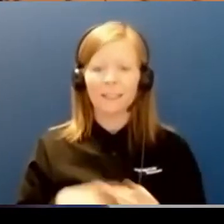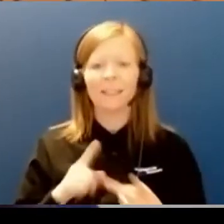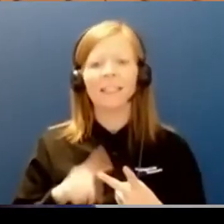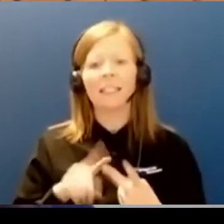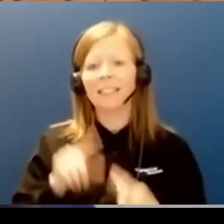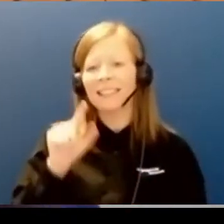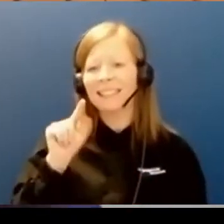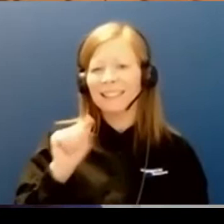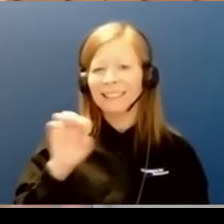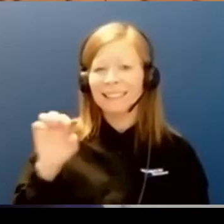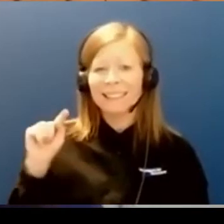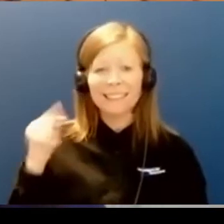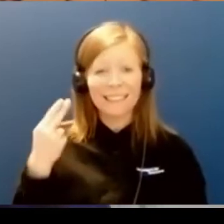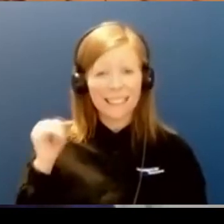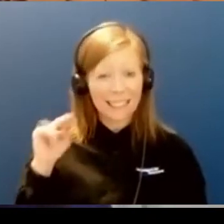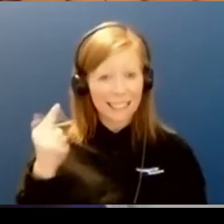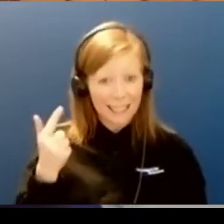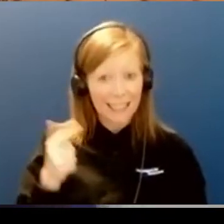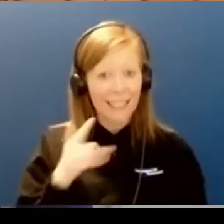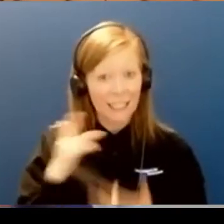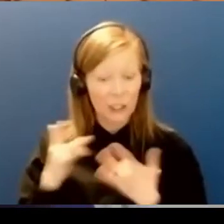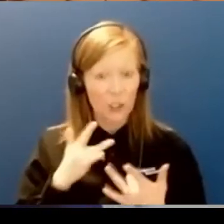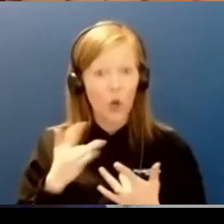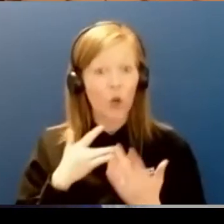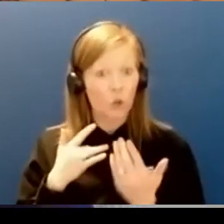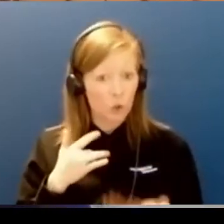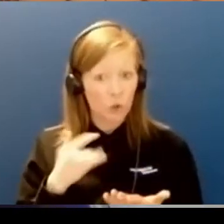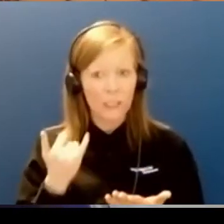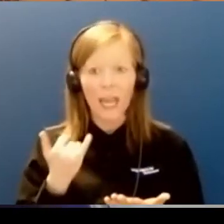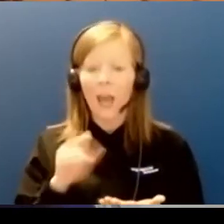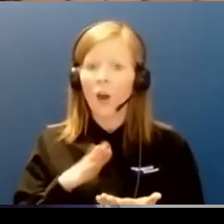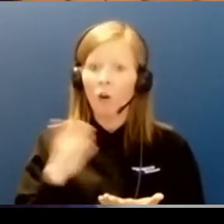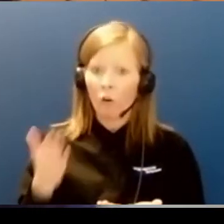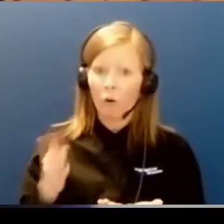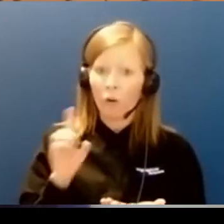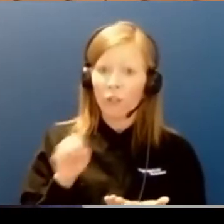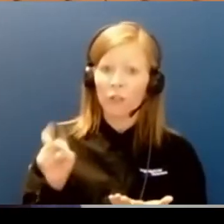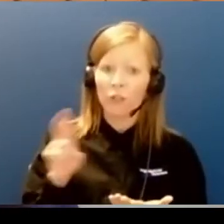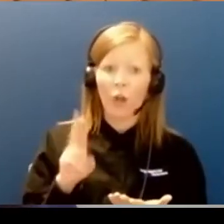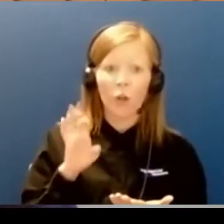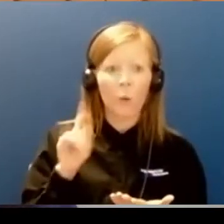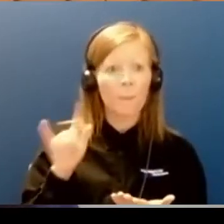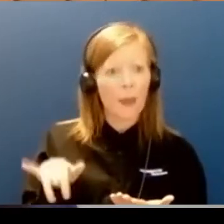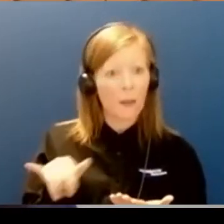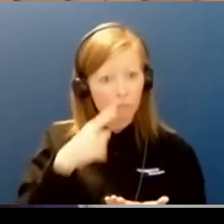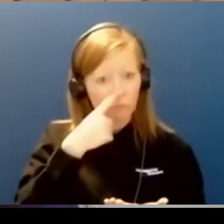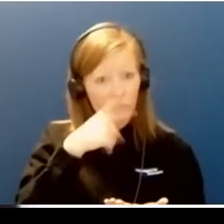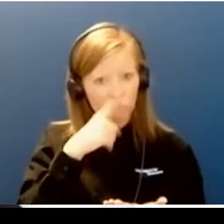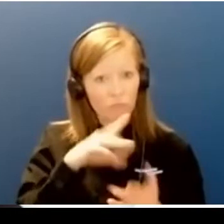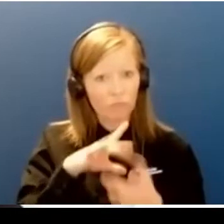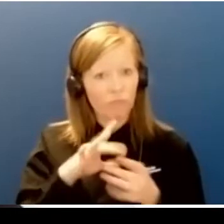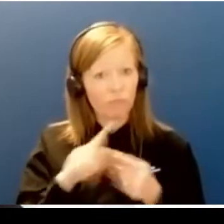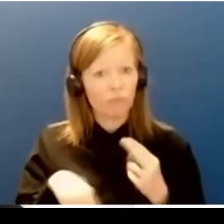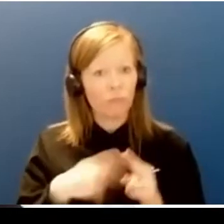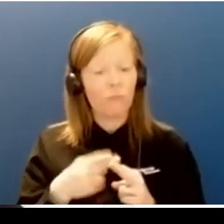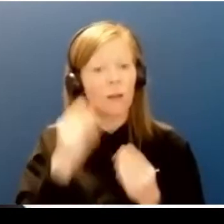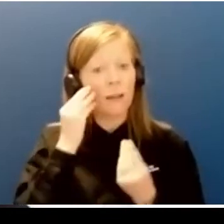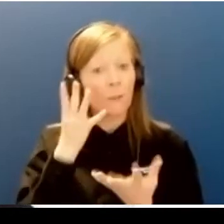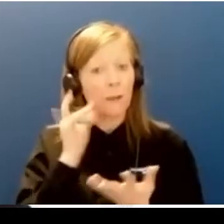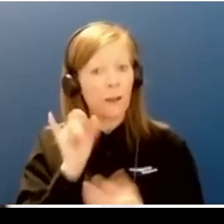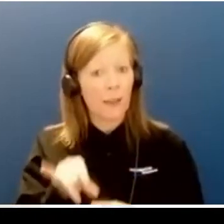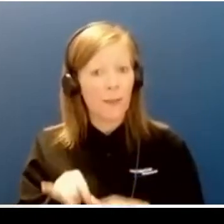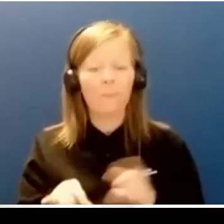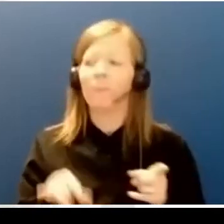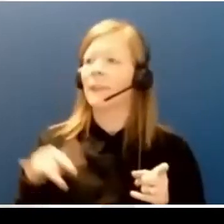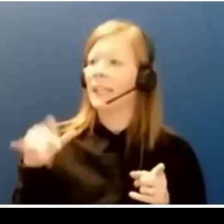brought as a concern. So Dr. Batty, if you would mind sharing some information about that. Yes. Thank